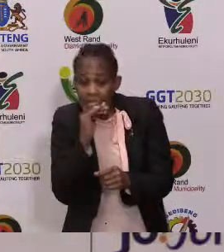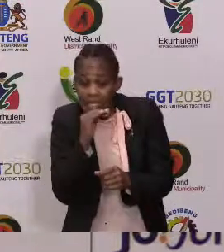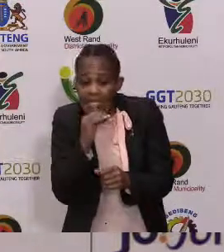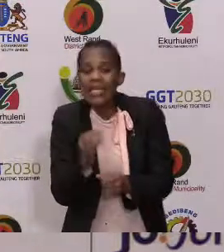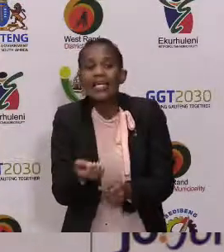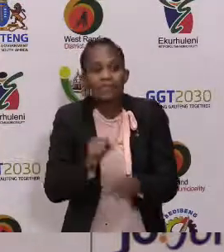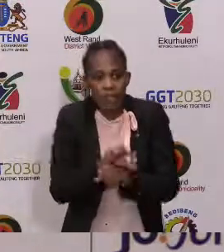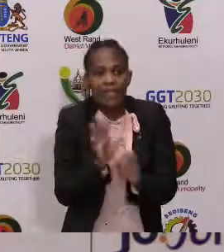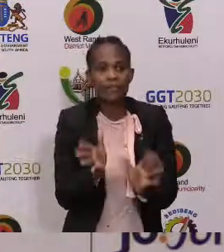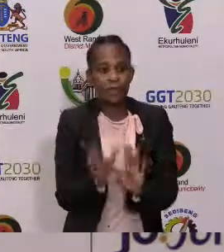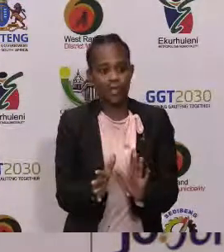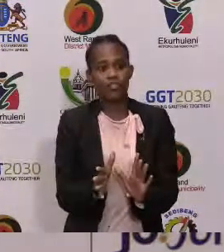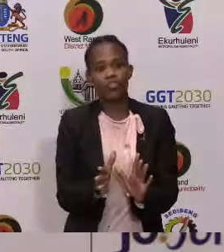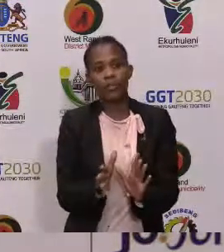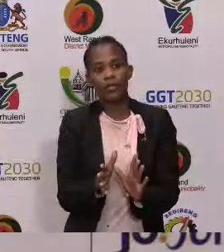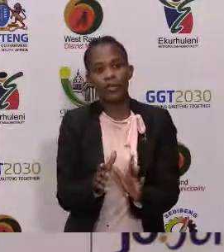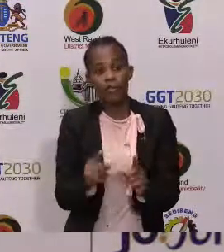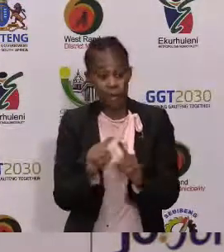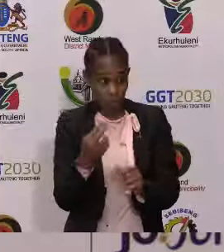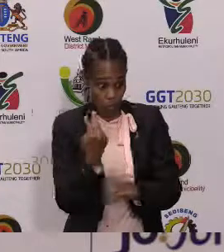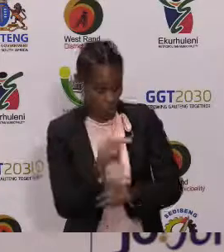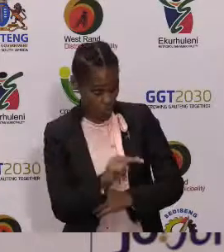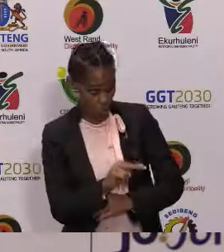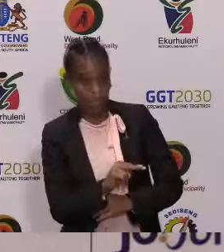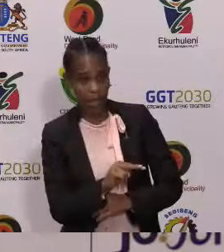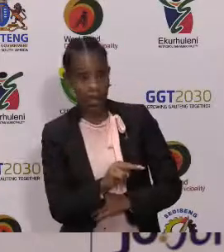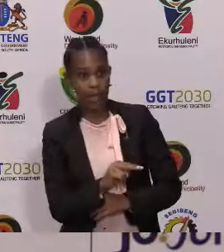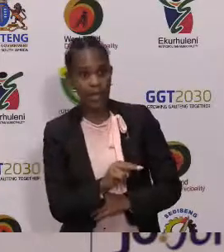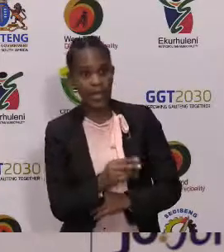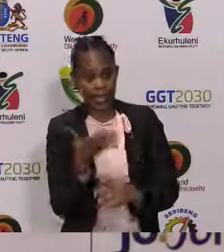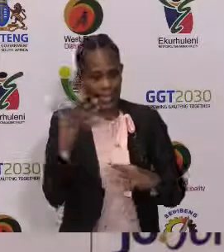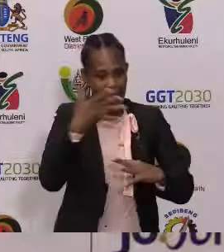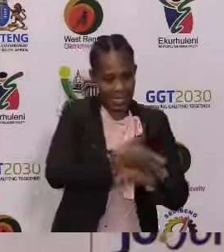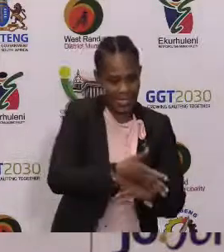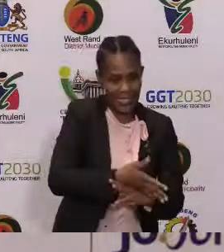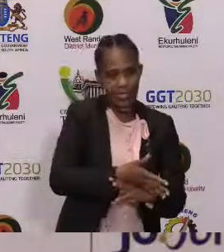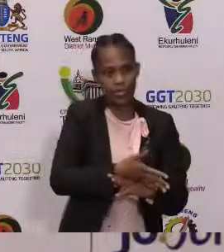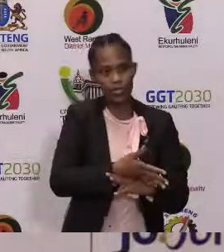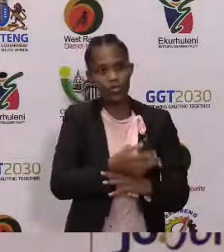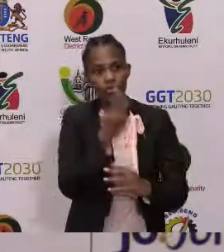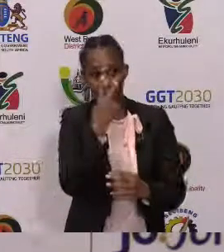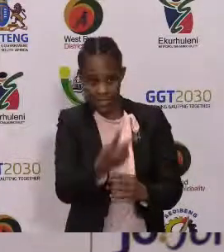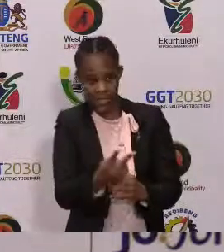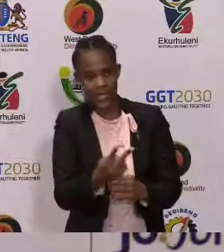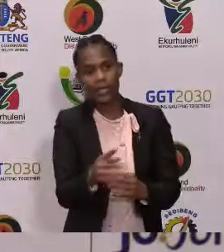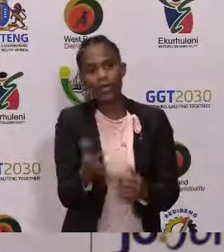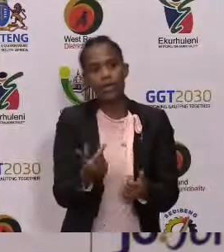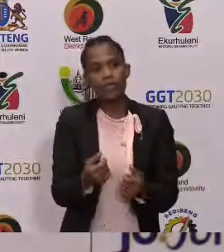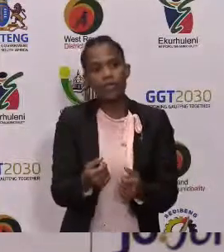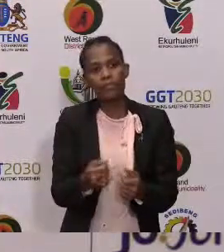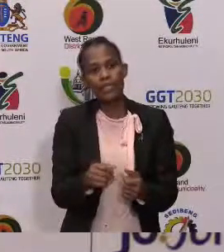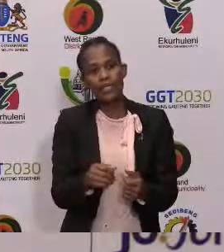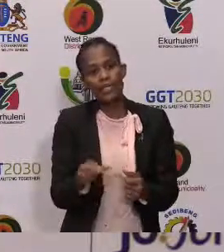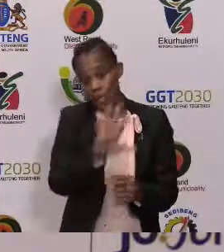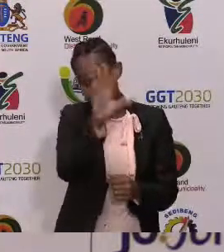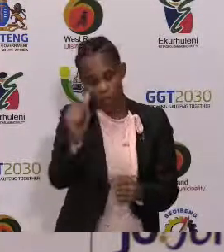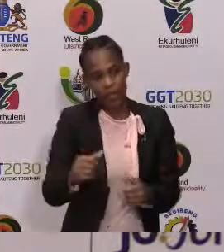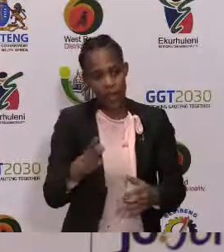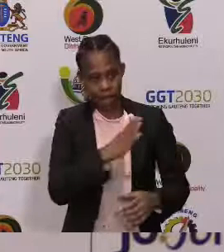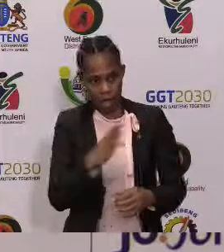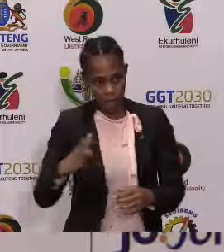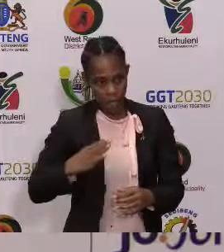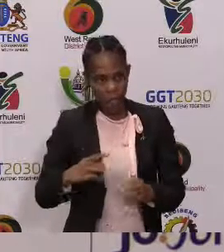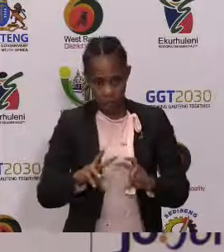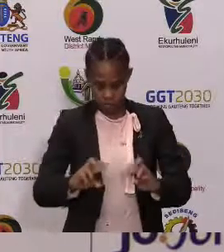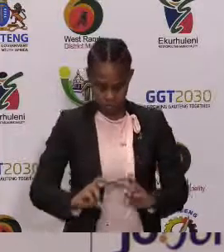actually died. But when you look at the excess mortality, which the South African Medical Research Council does, the excess mortality that